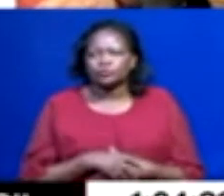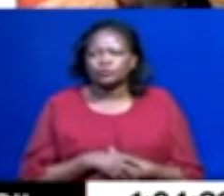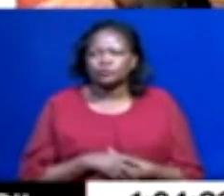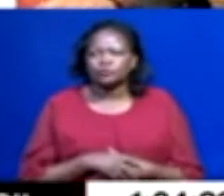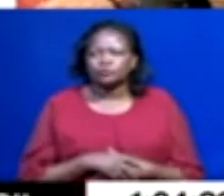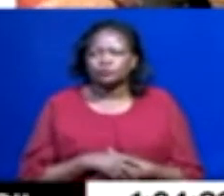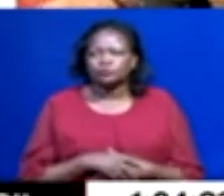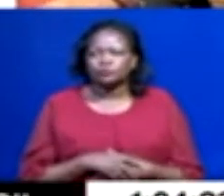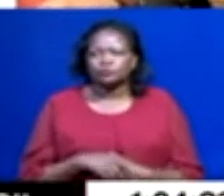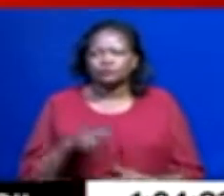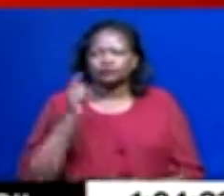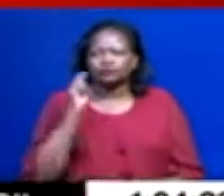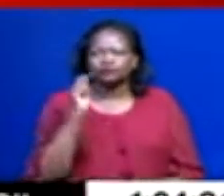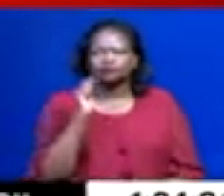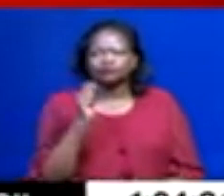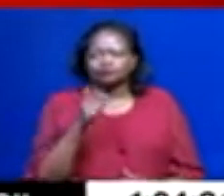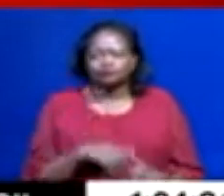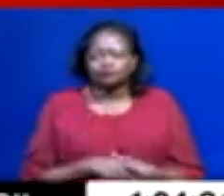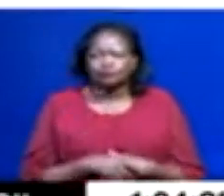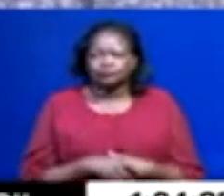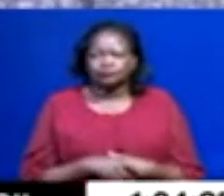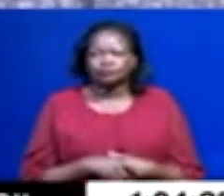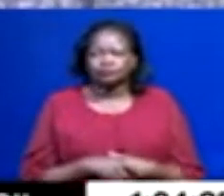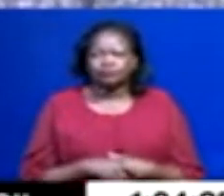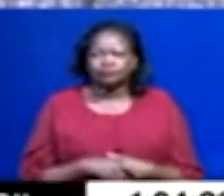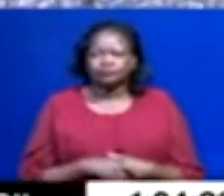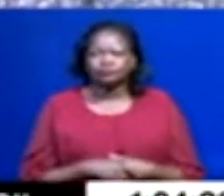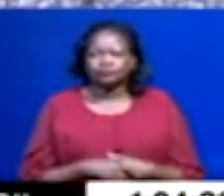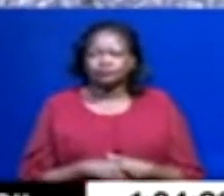And the tender then stood terminated.